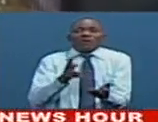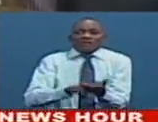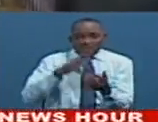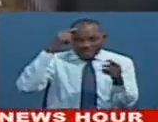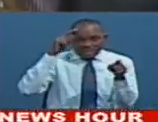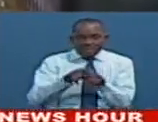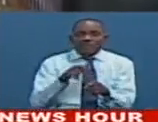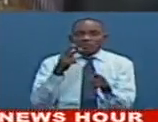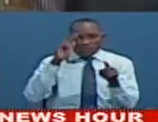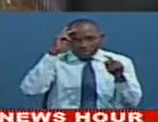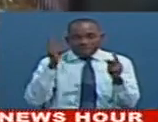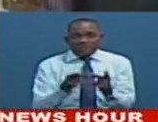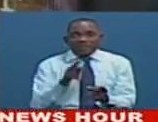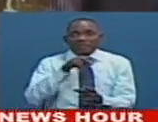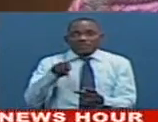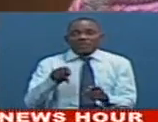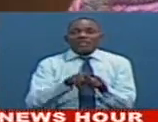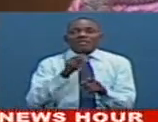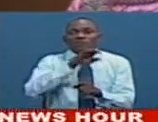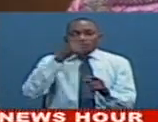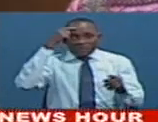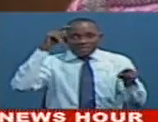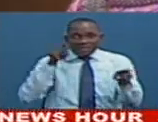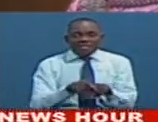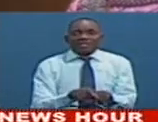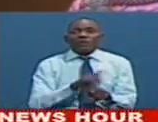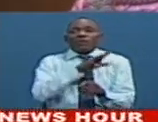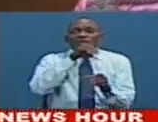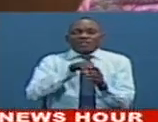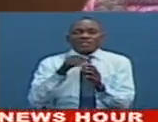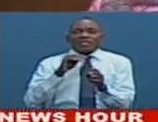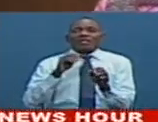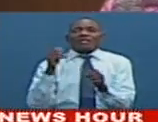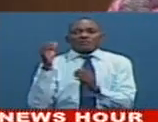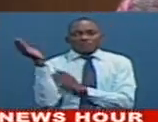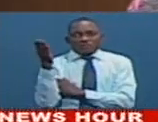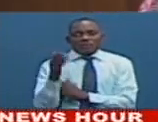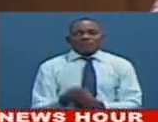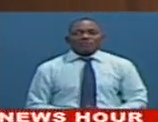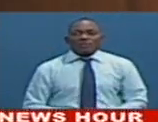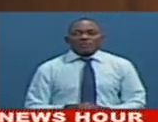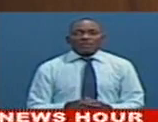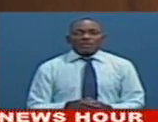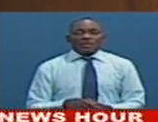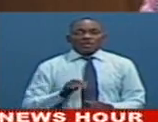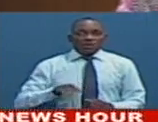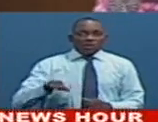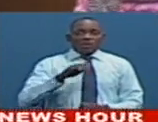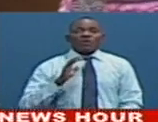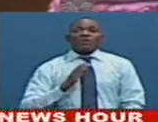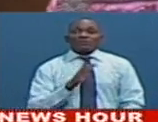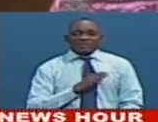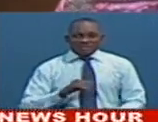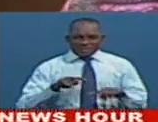major political parties, the MPP and NDC, since it was captured in the manifestos of both parties. The members of the Commission